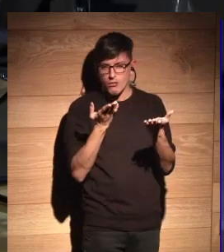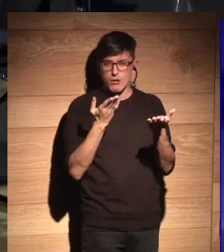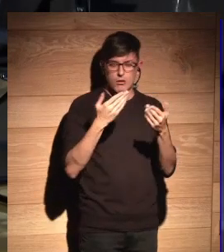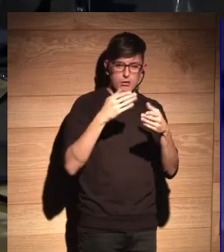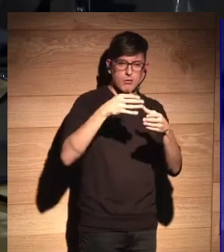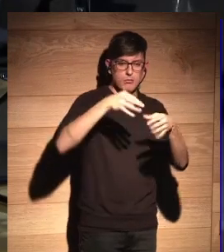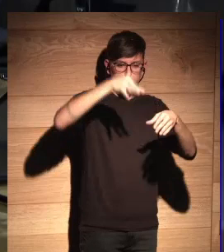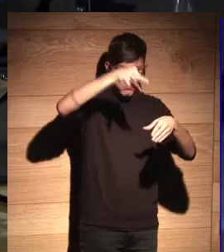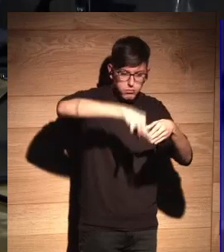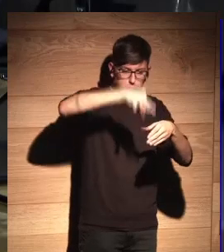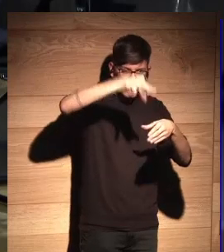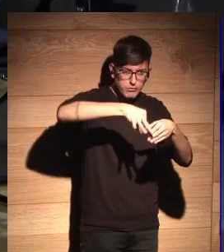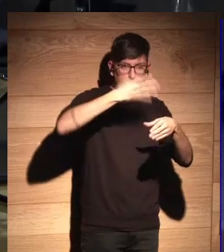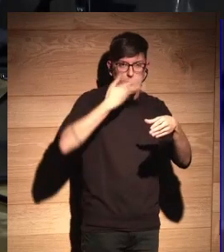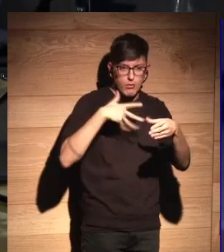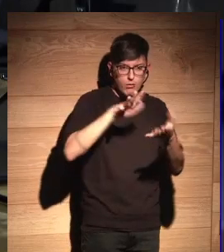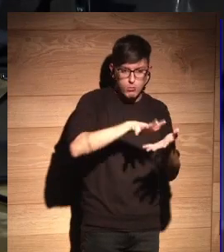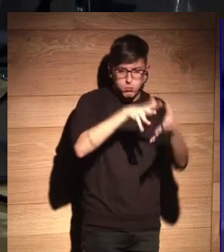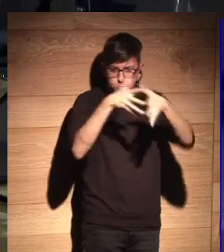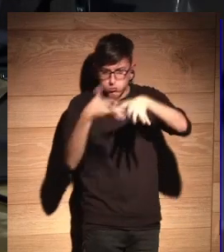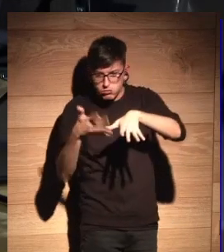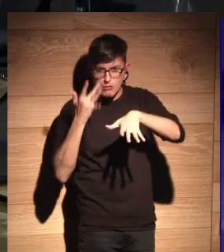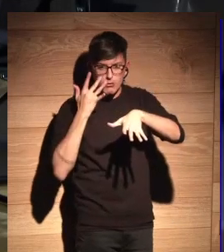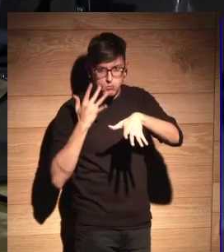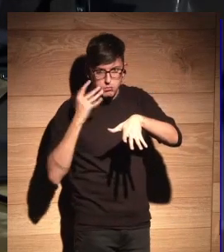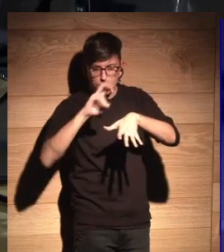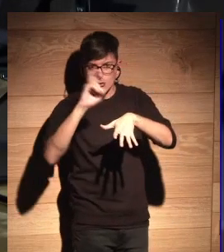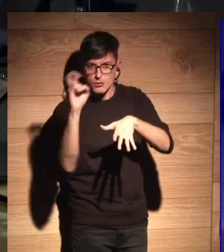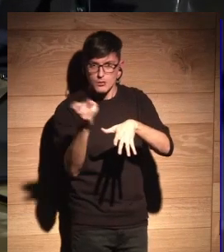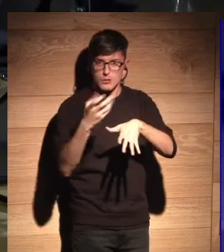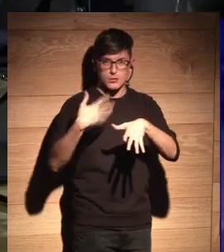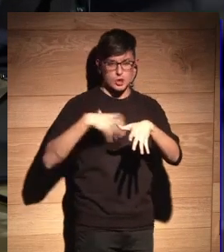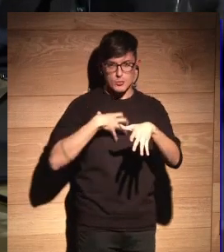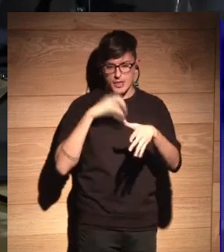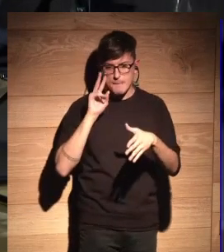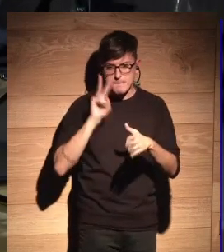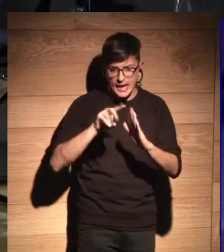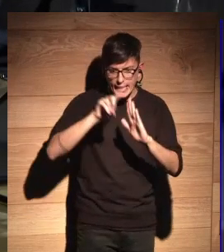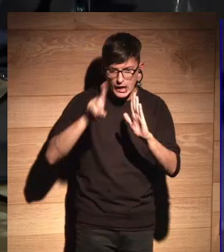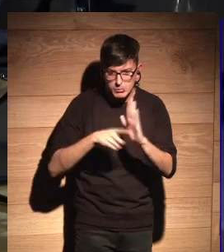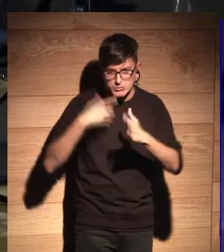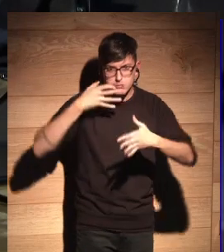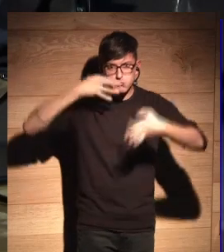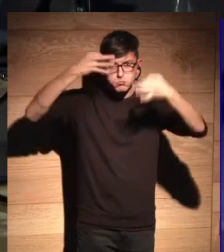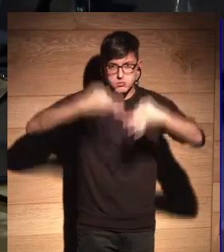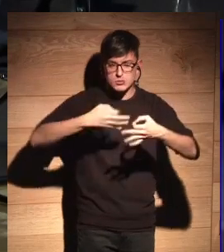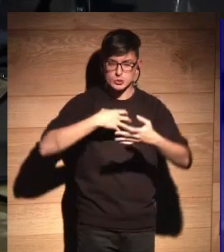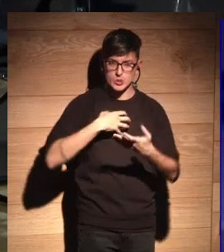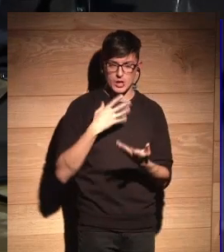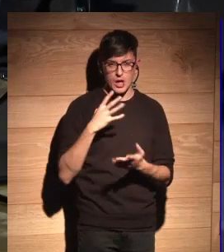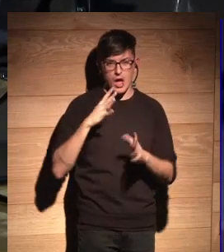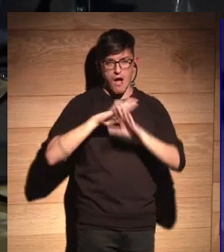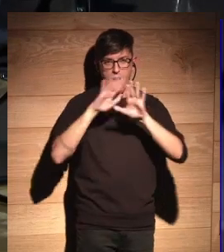see my pictures. I wasn't that familiar with color, but I spent 2 years,